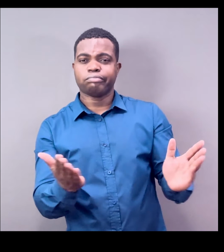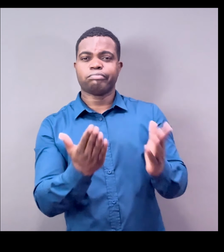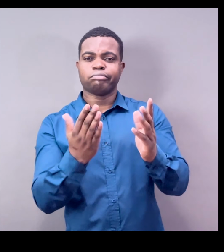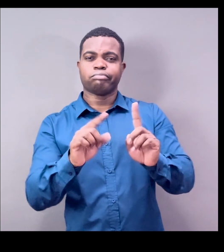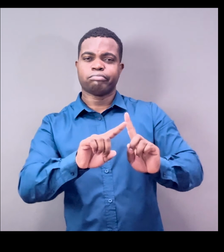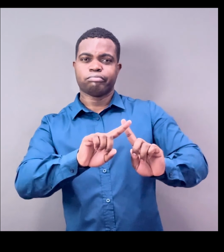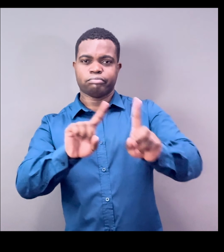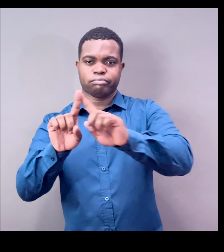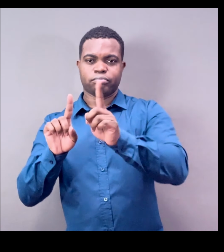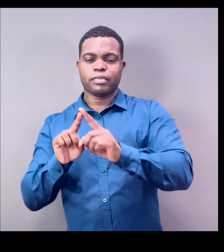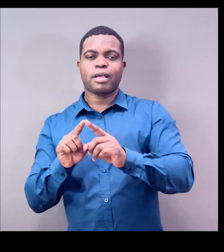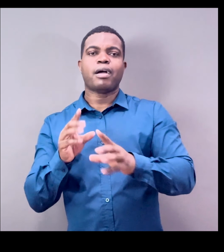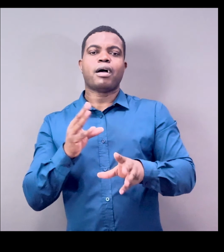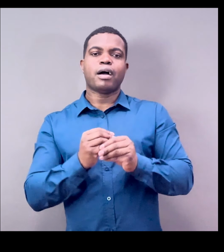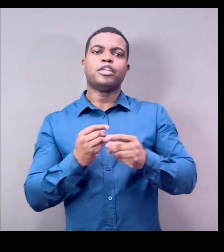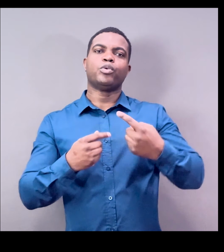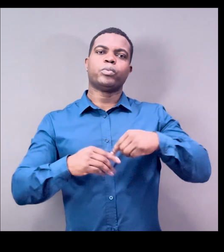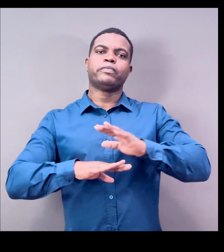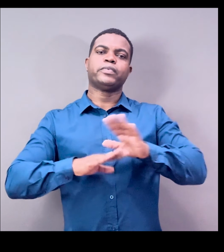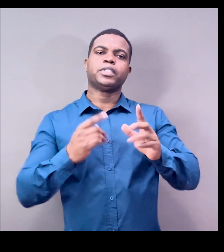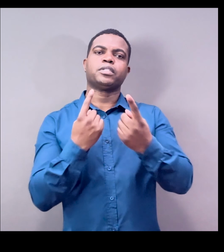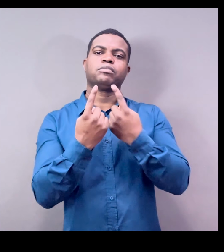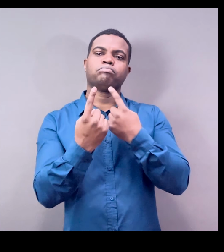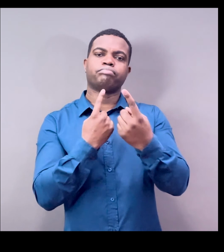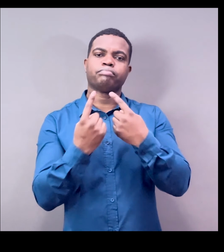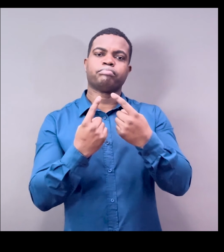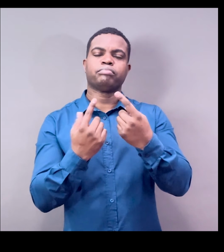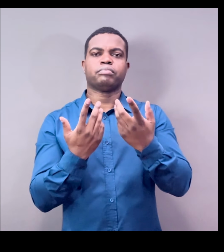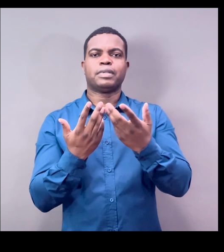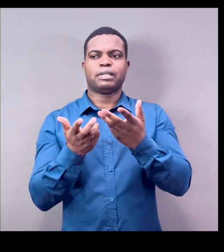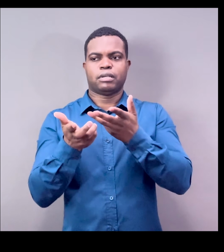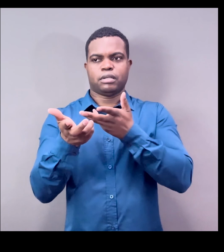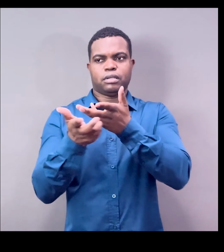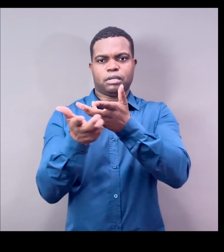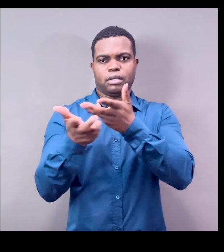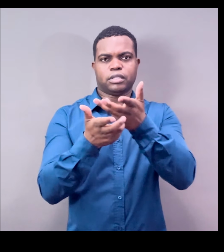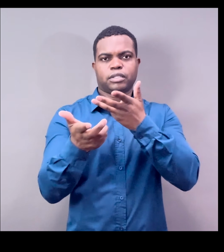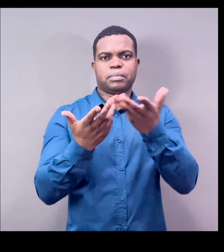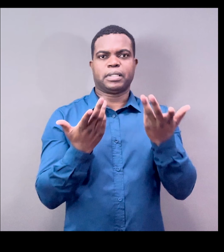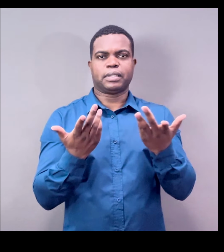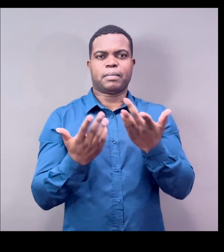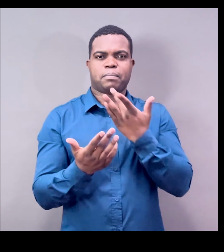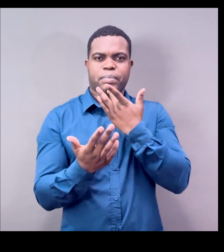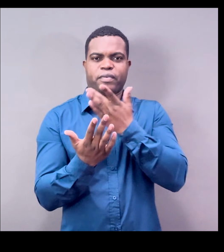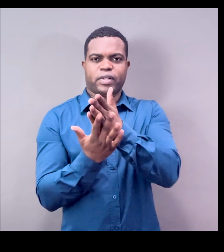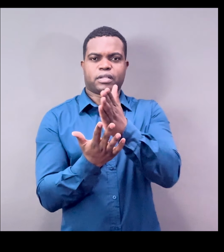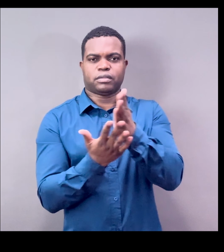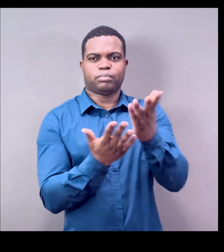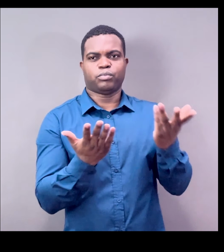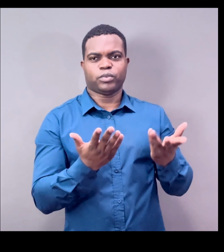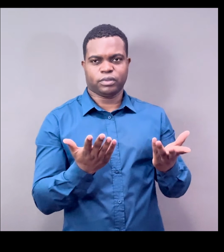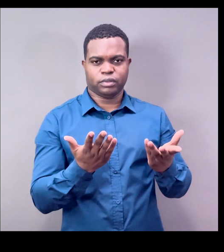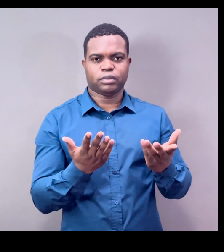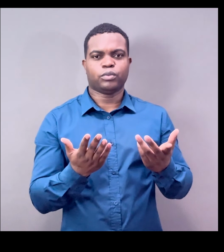We have also talked about the engagement preference.